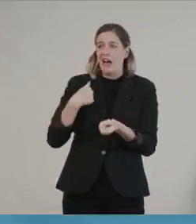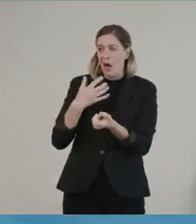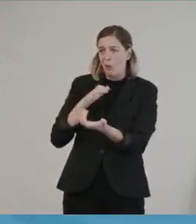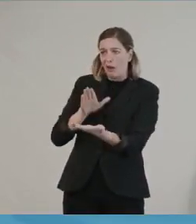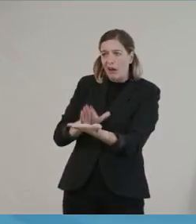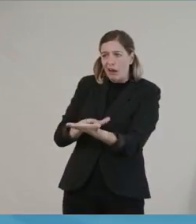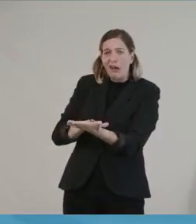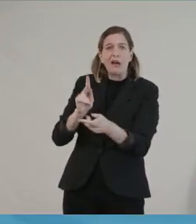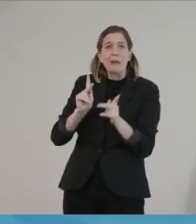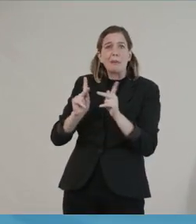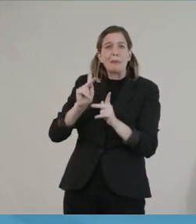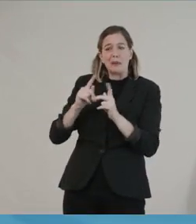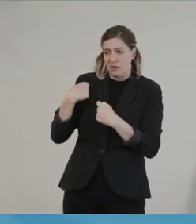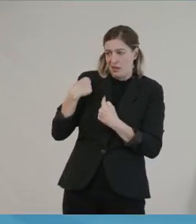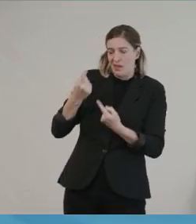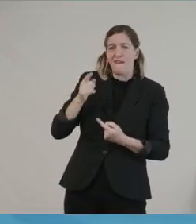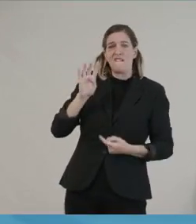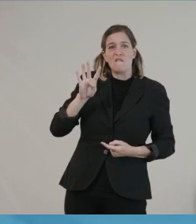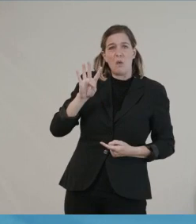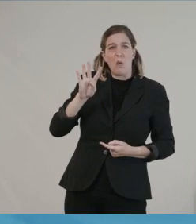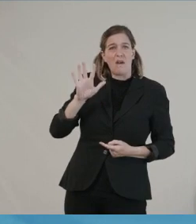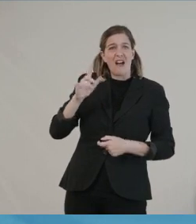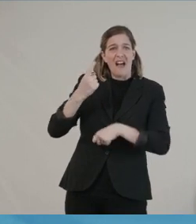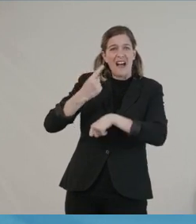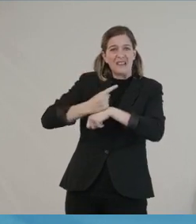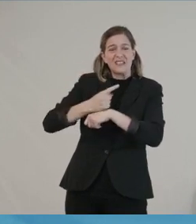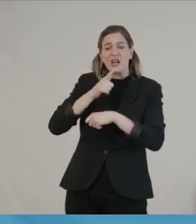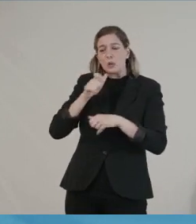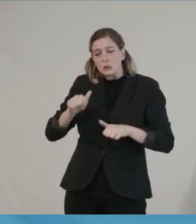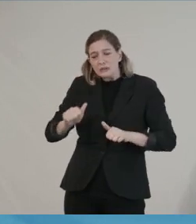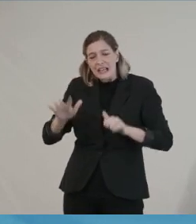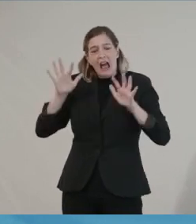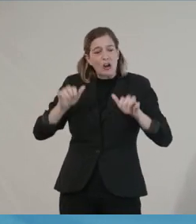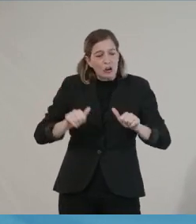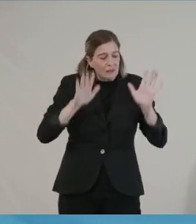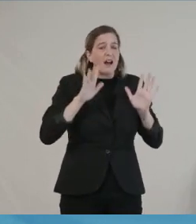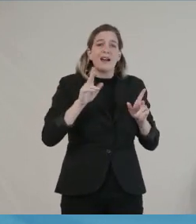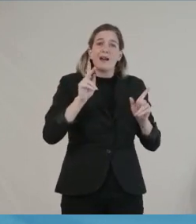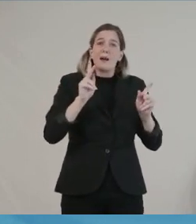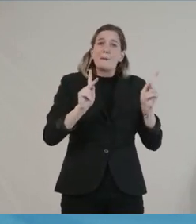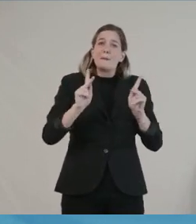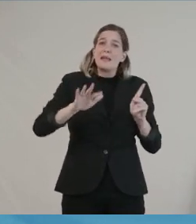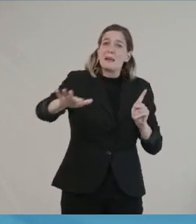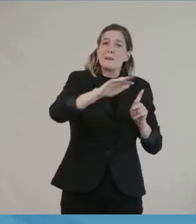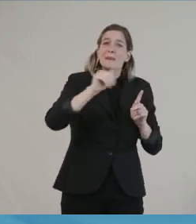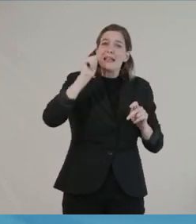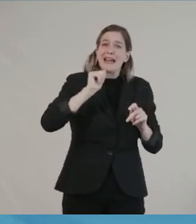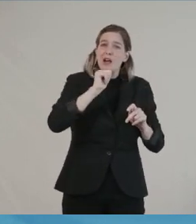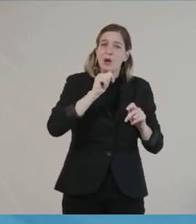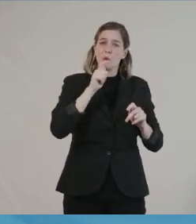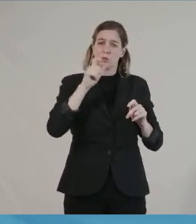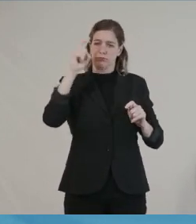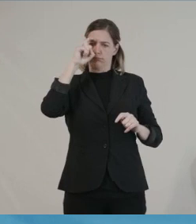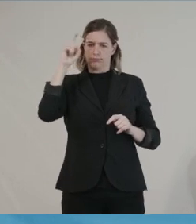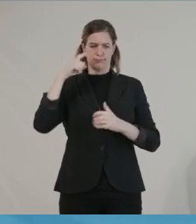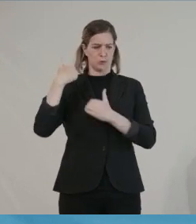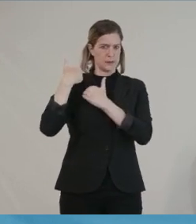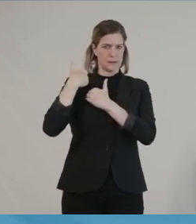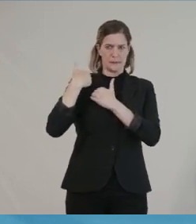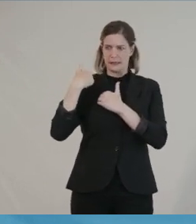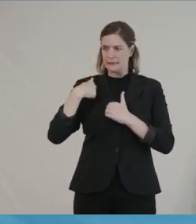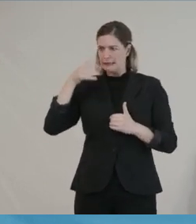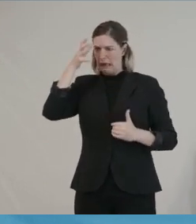the citizens of Arizona that have behaved so responsibly with so much common sense. Because right now, of course, whenever